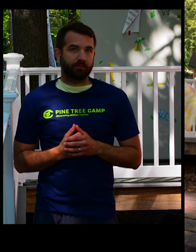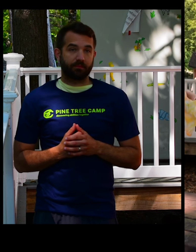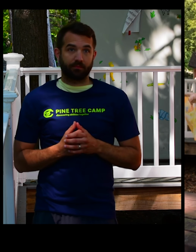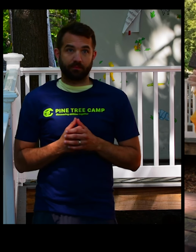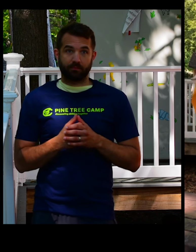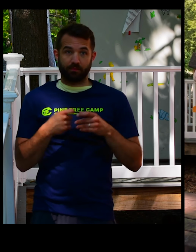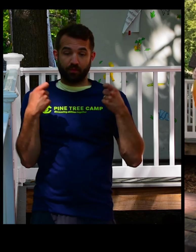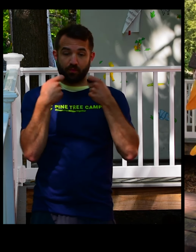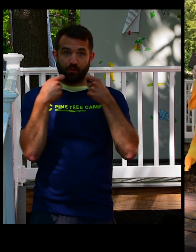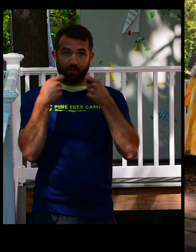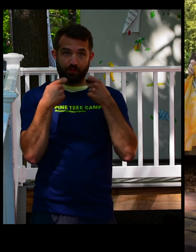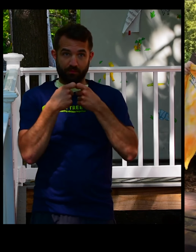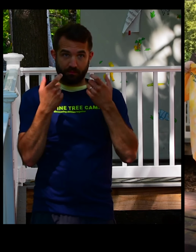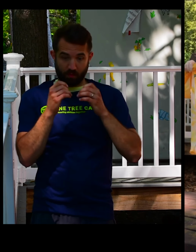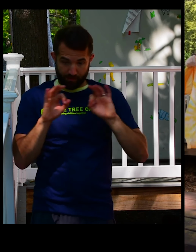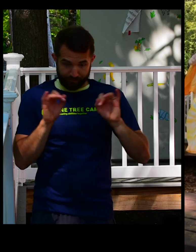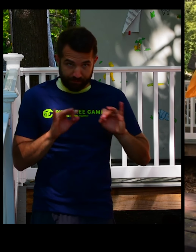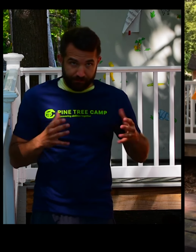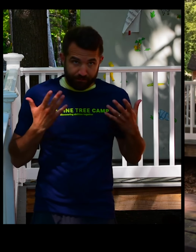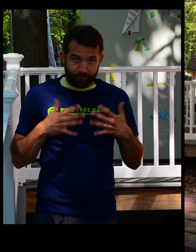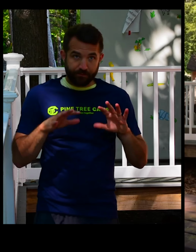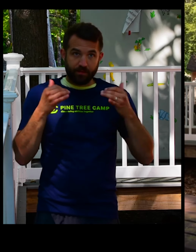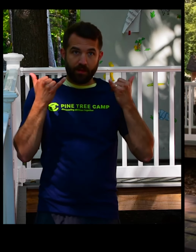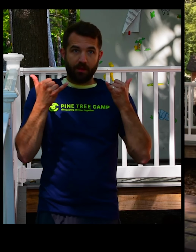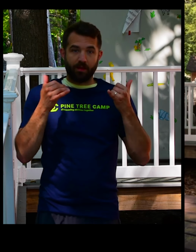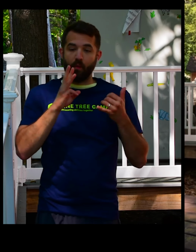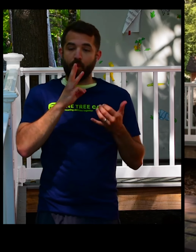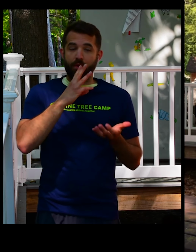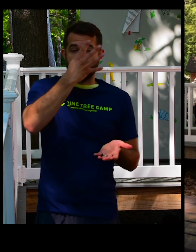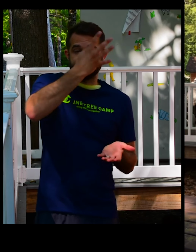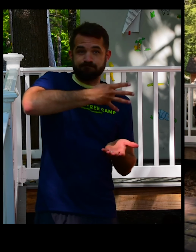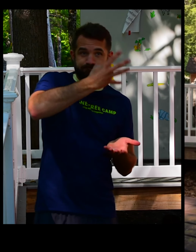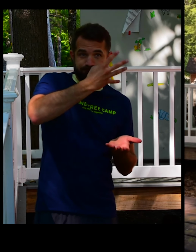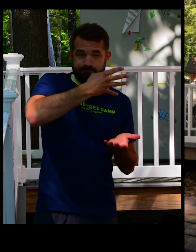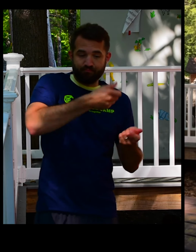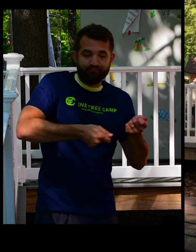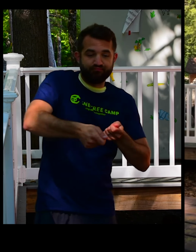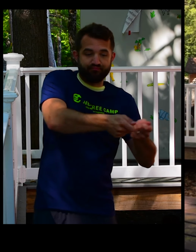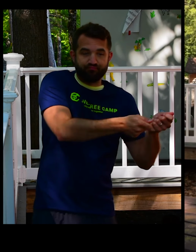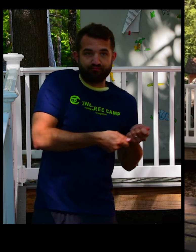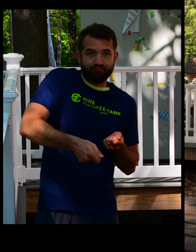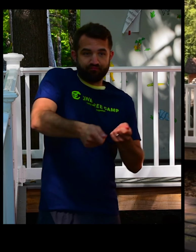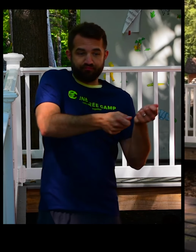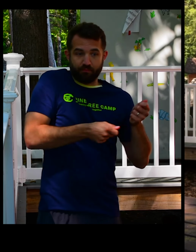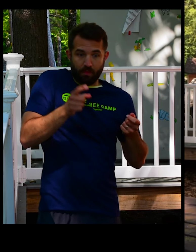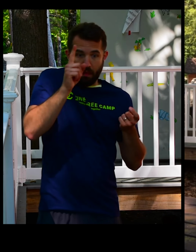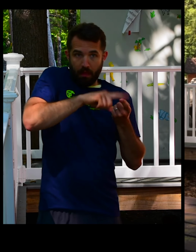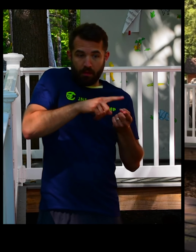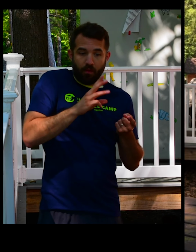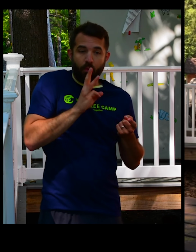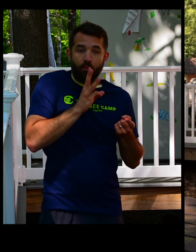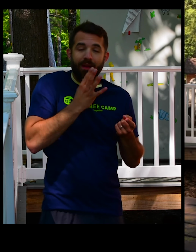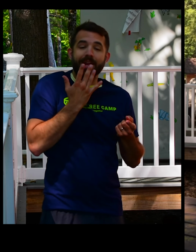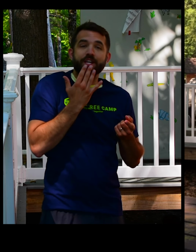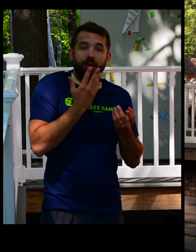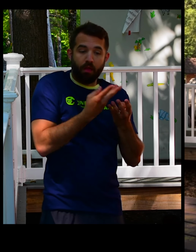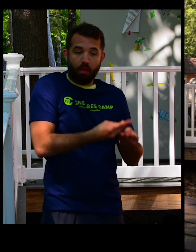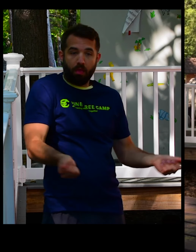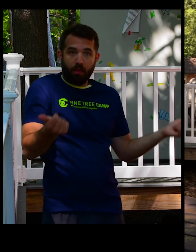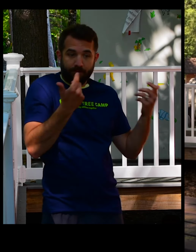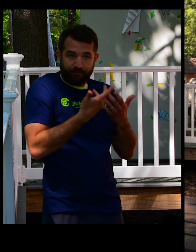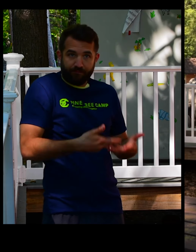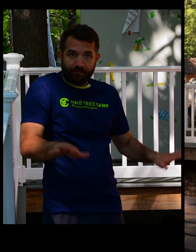Once the rubber bands are removed, you're going to want to rinse your shirt under the water, preferably cold, until the water begins to run clear.